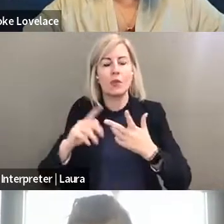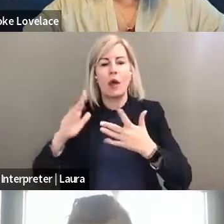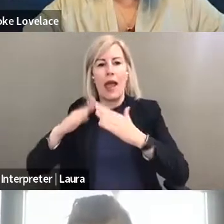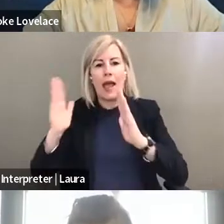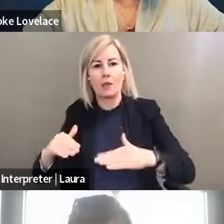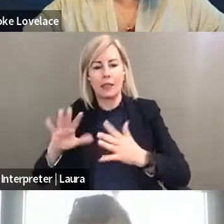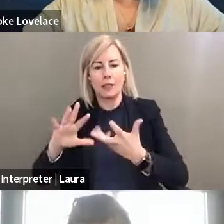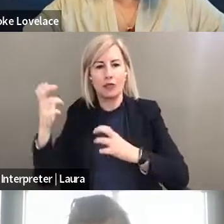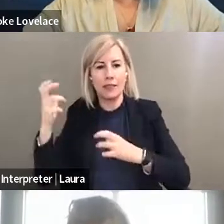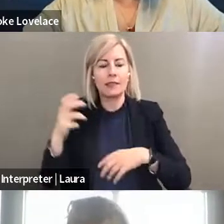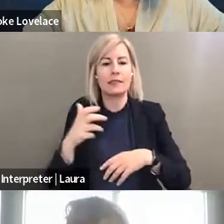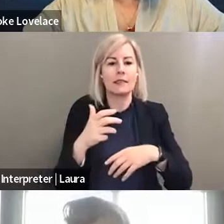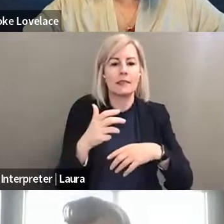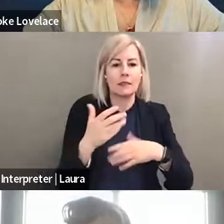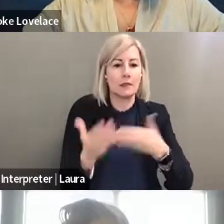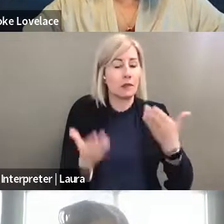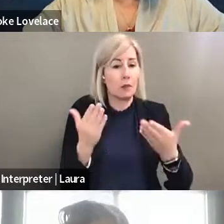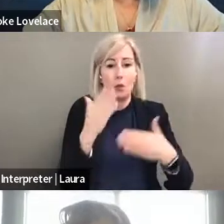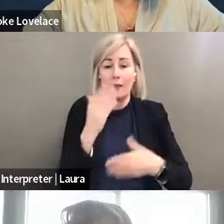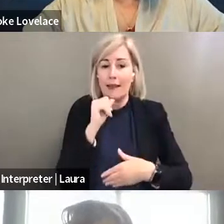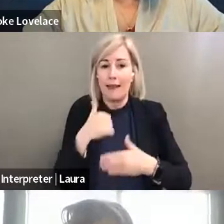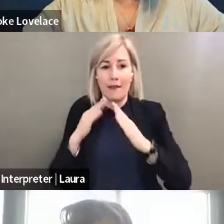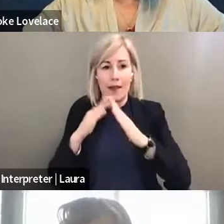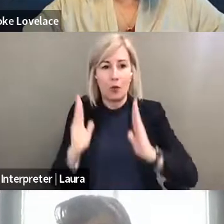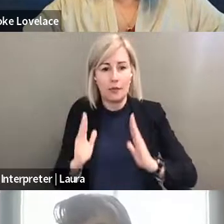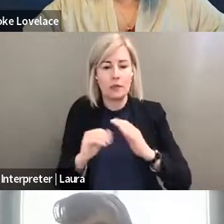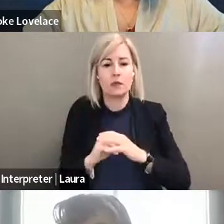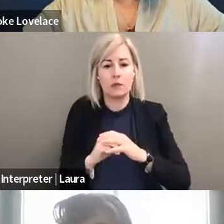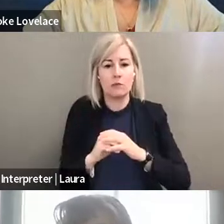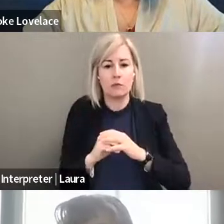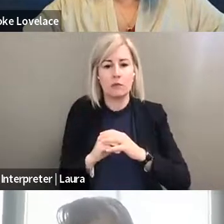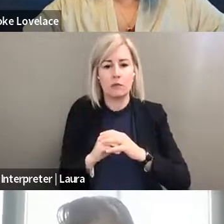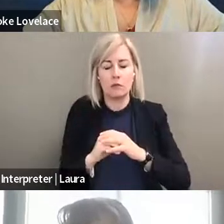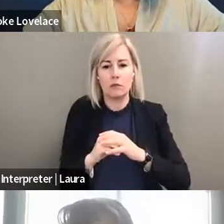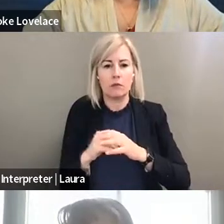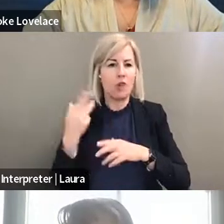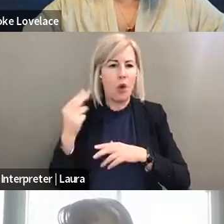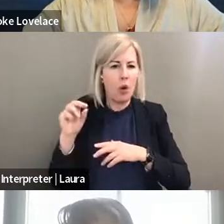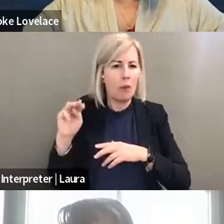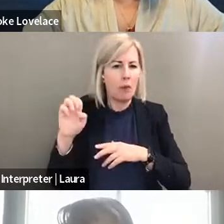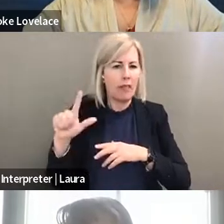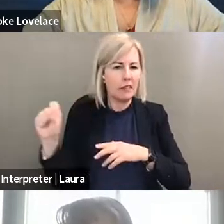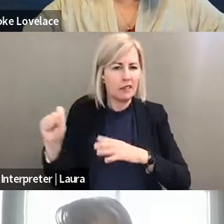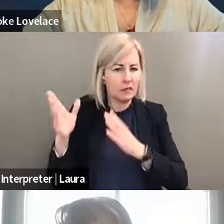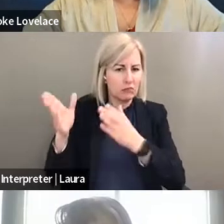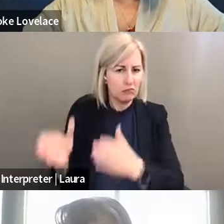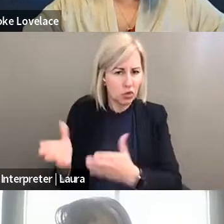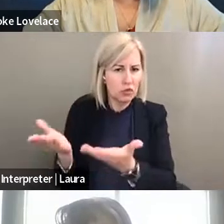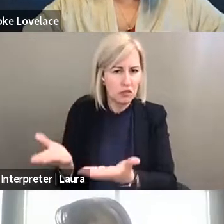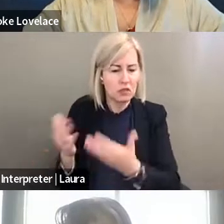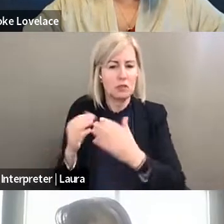that might not have housing, somebody that's homeless. And